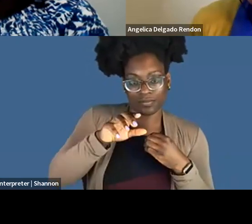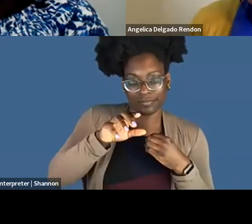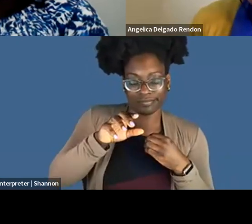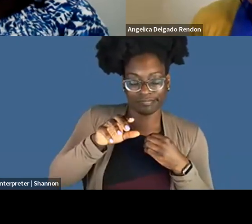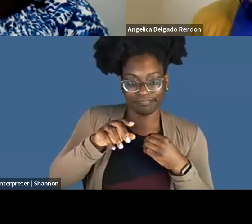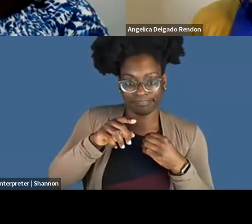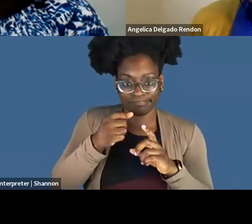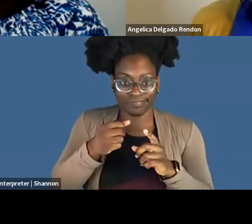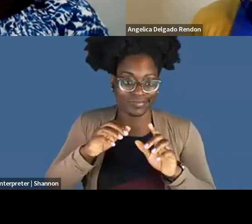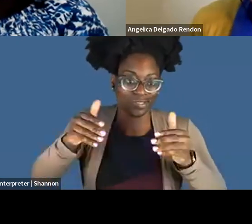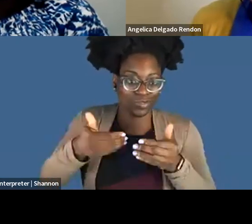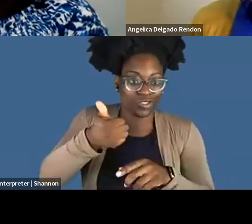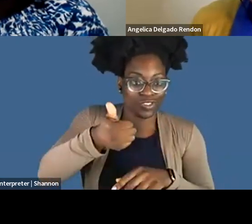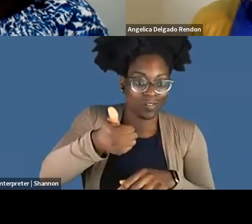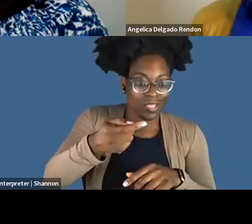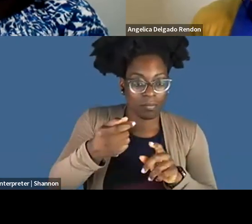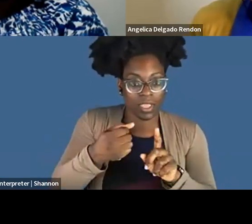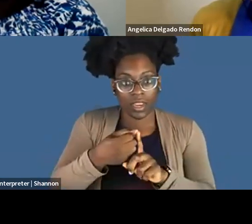that.